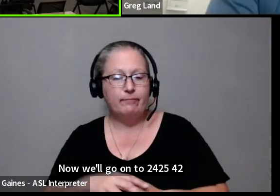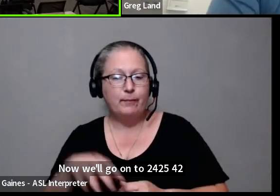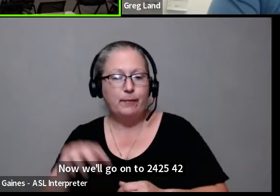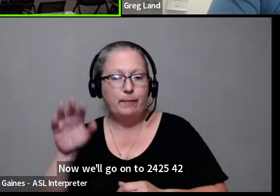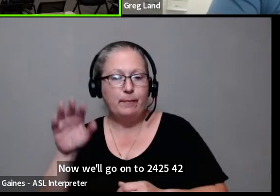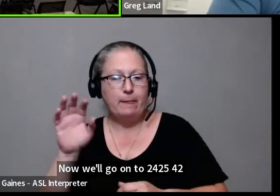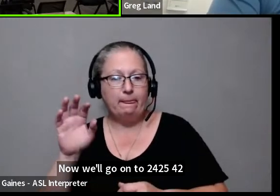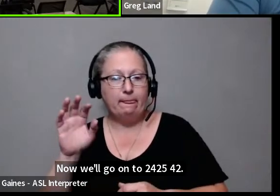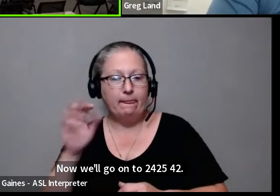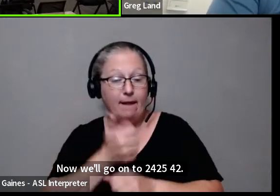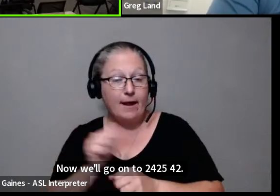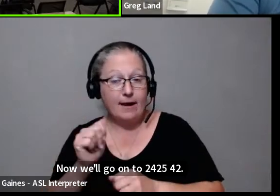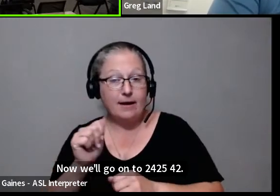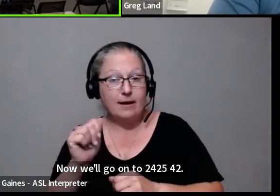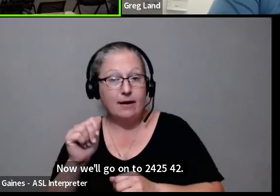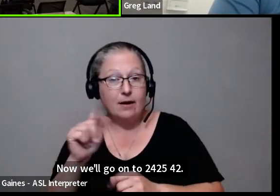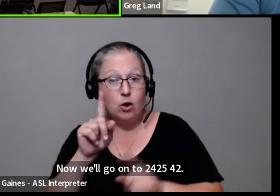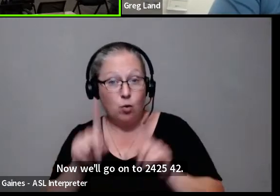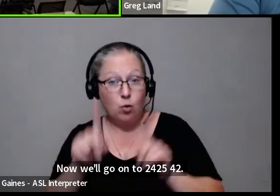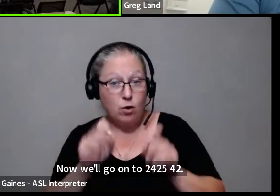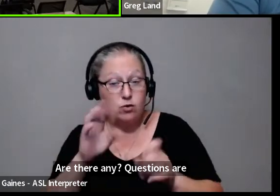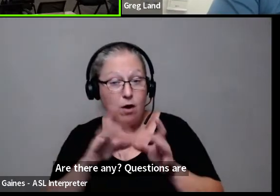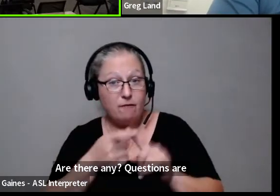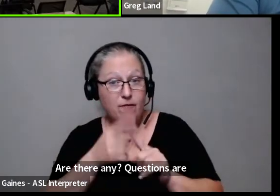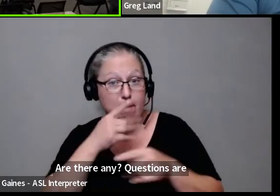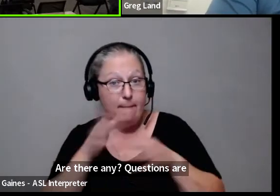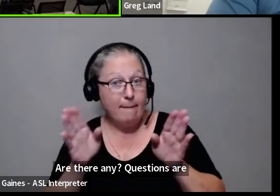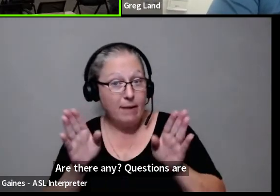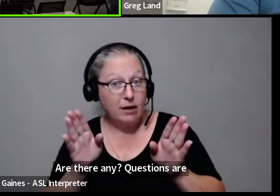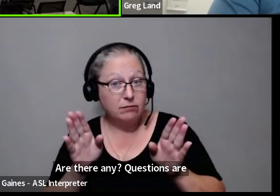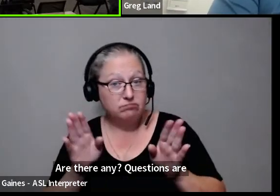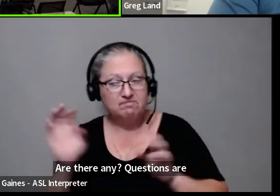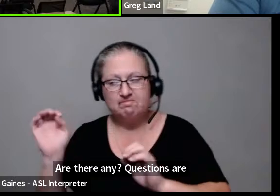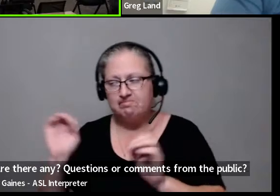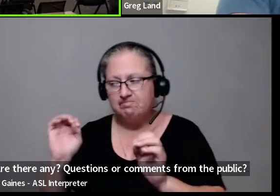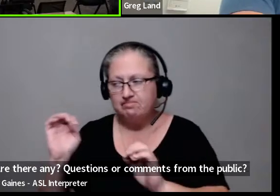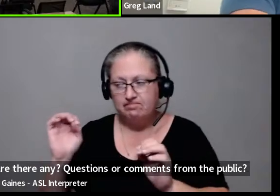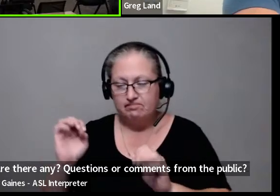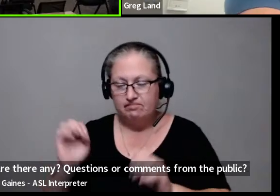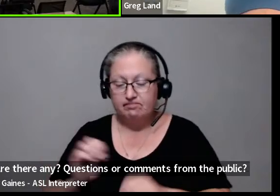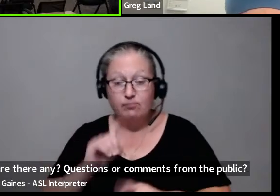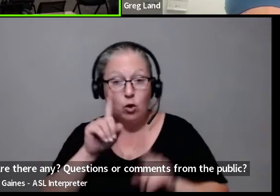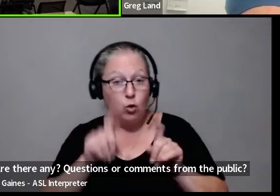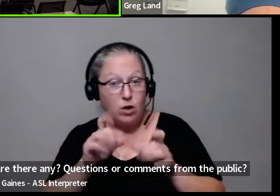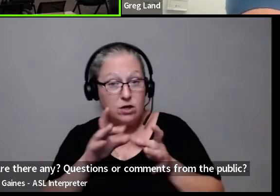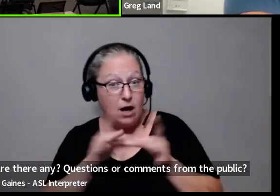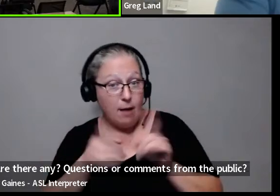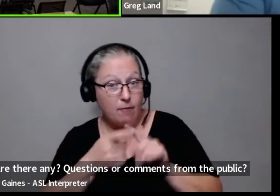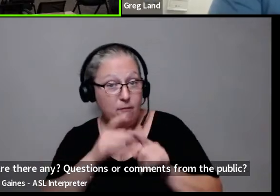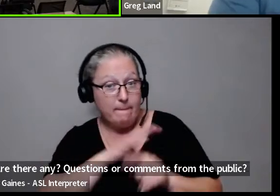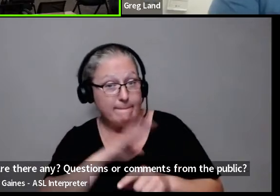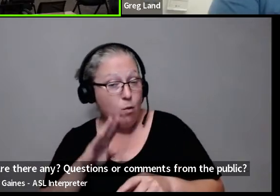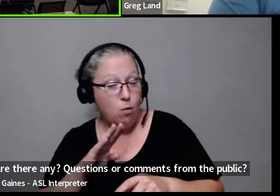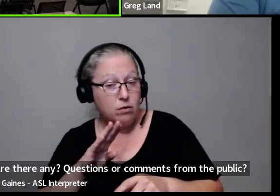Are there any questions or comments from the public? There are none. Questions or comments from the board?